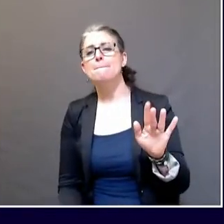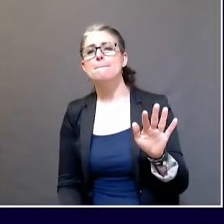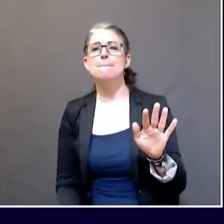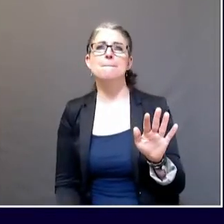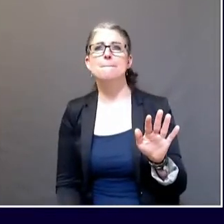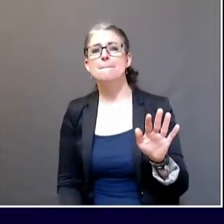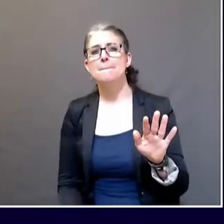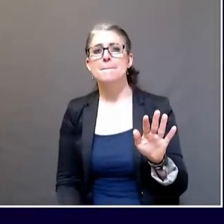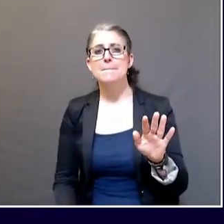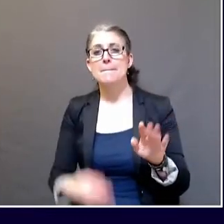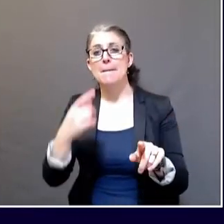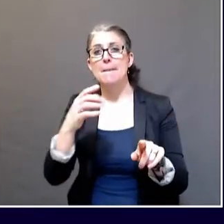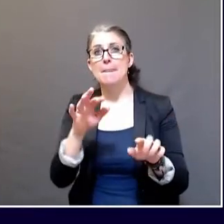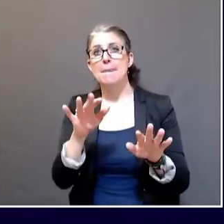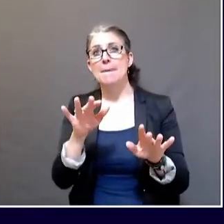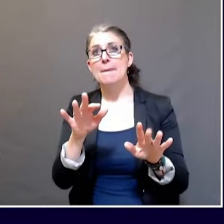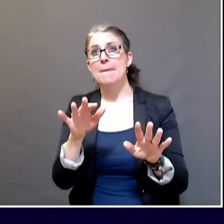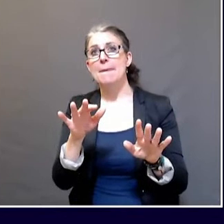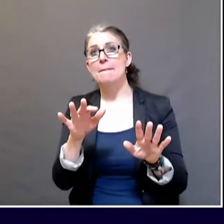be